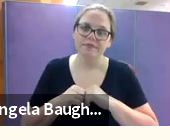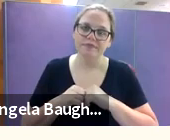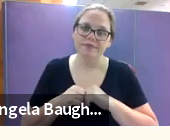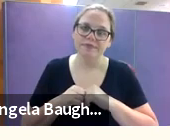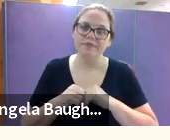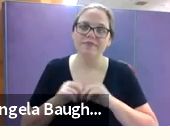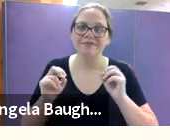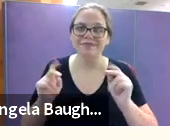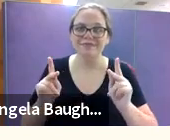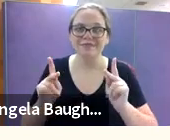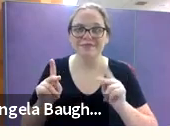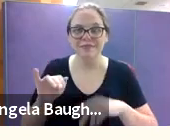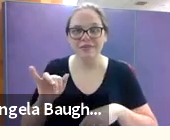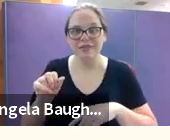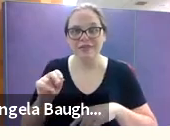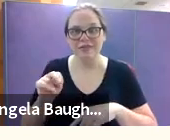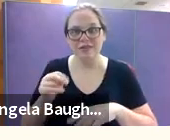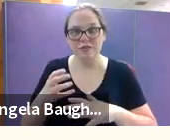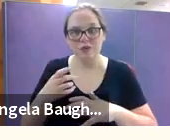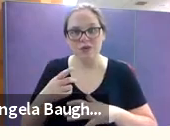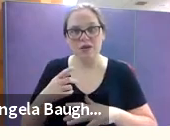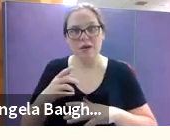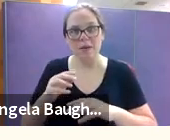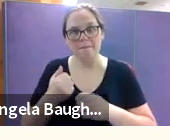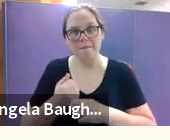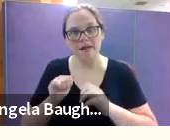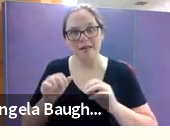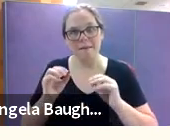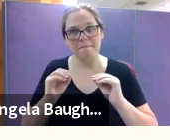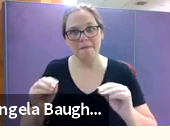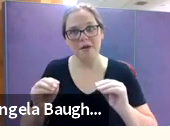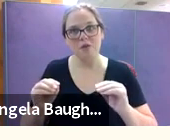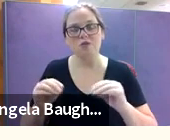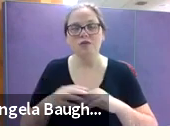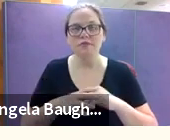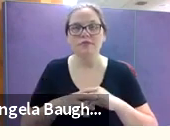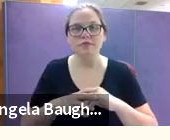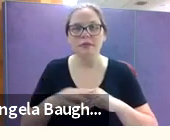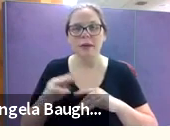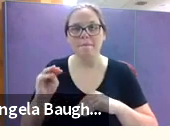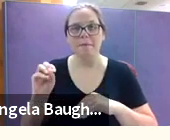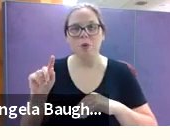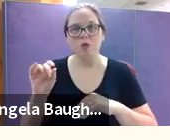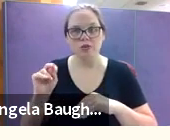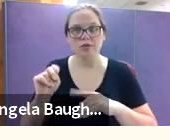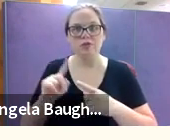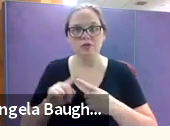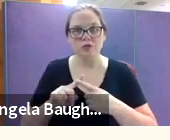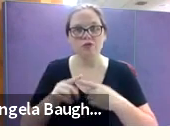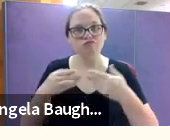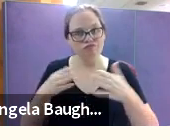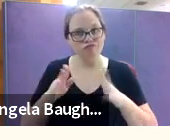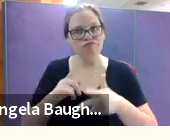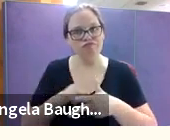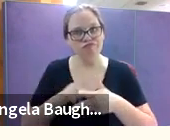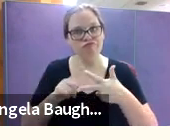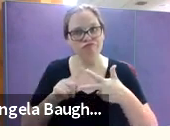All right, Jason, do you want to make that a motion? I'll make the motion. So I'd make a motion to allow the